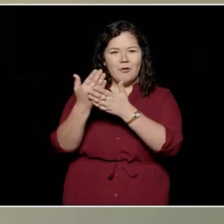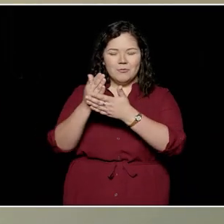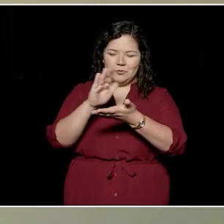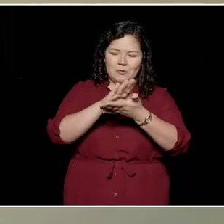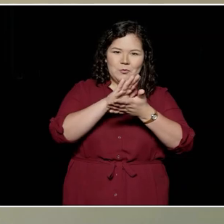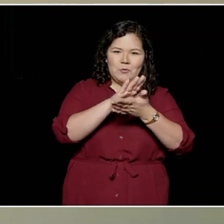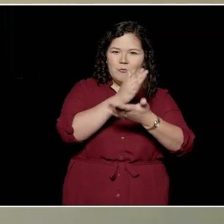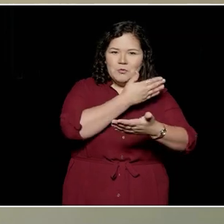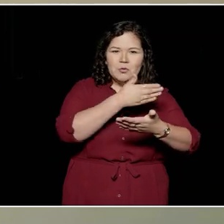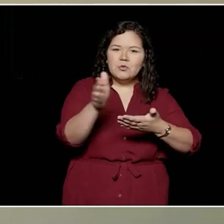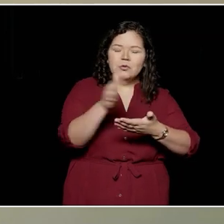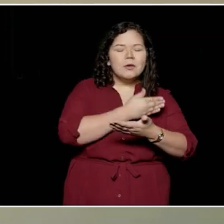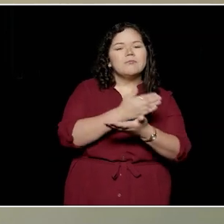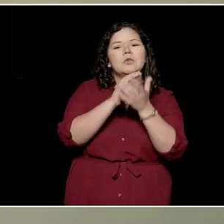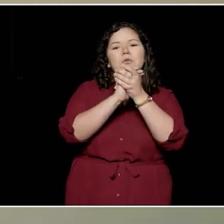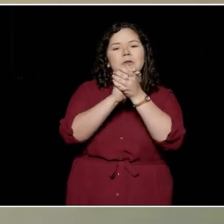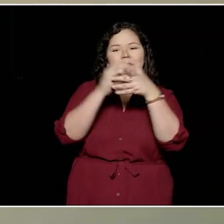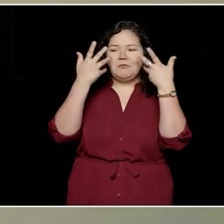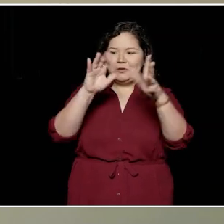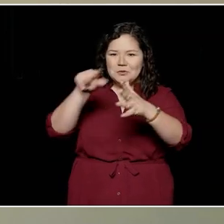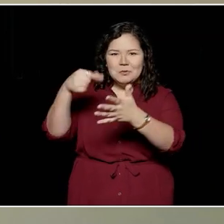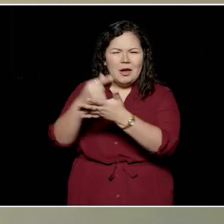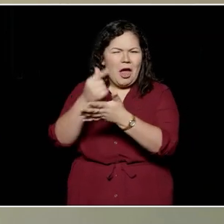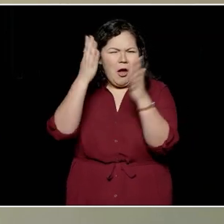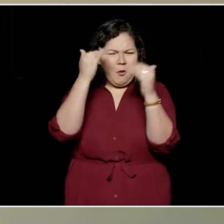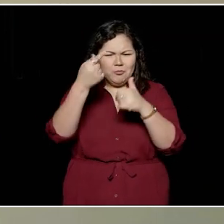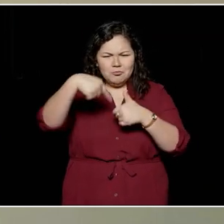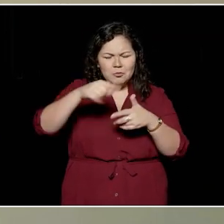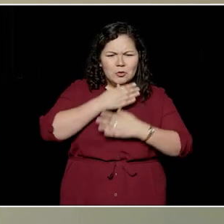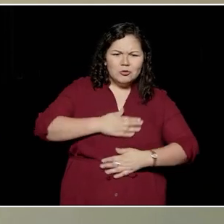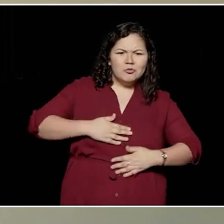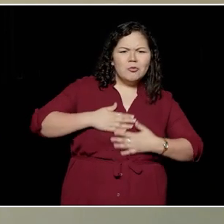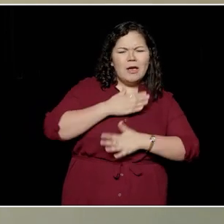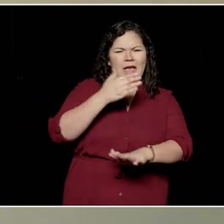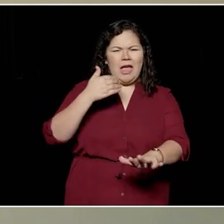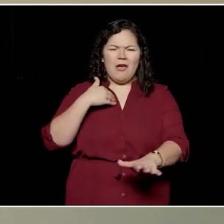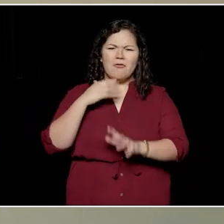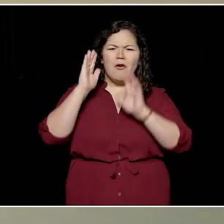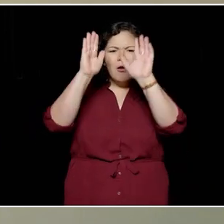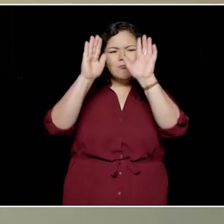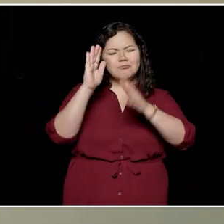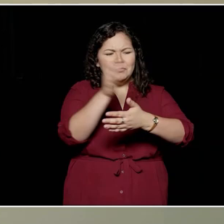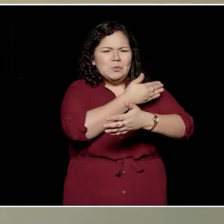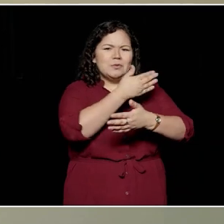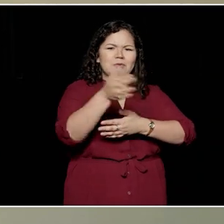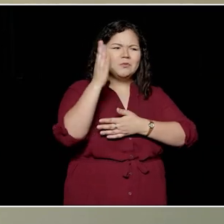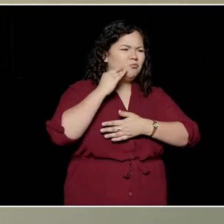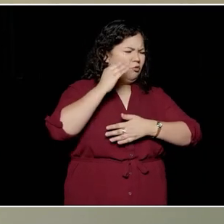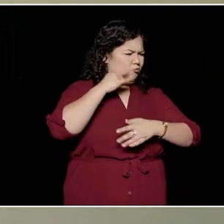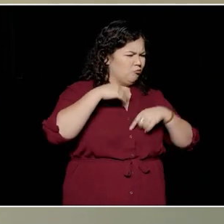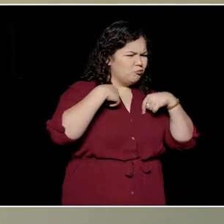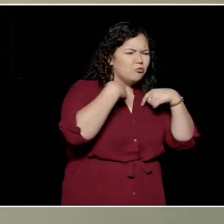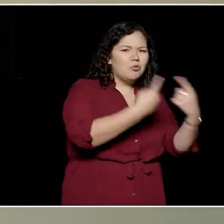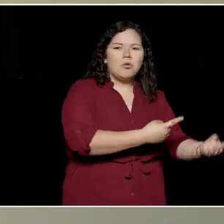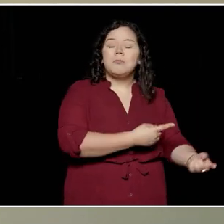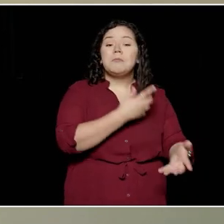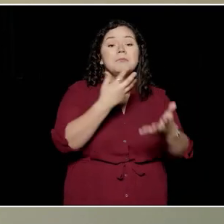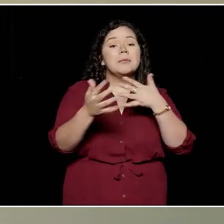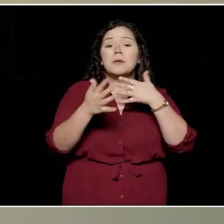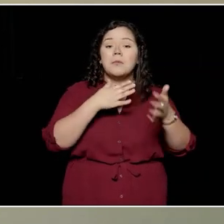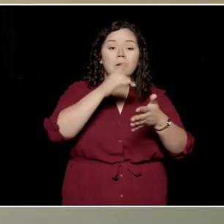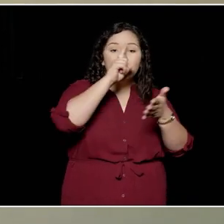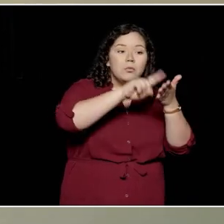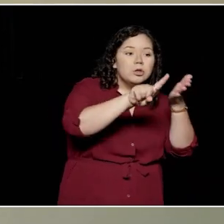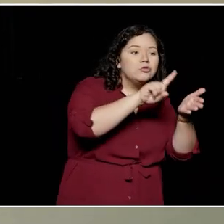Congratulations to all School of Music grads. We hope that your time here at the UBC School of Music was full of incredible musical